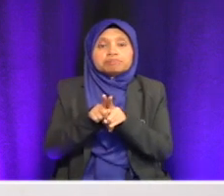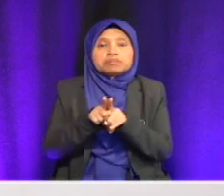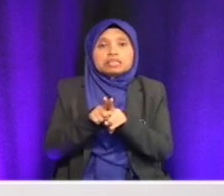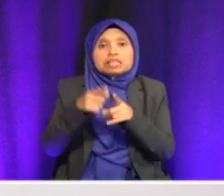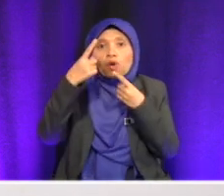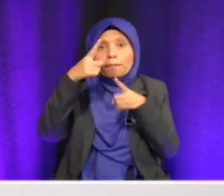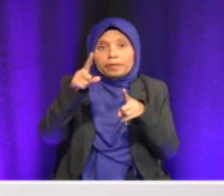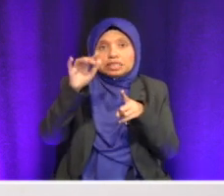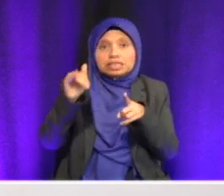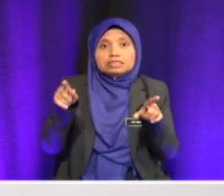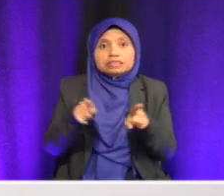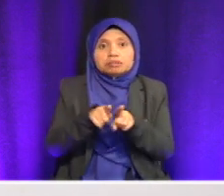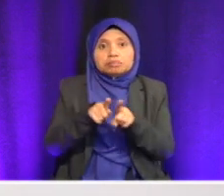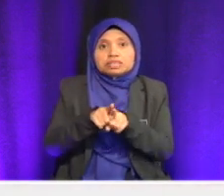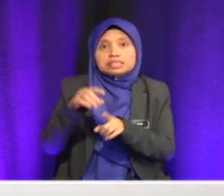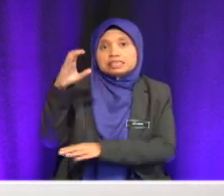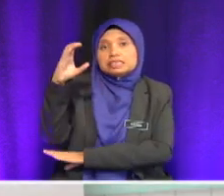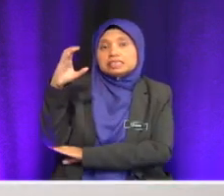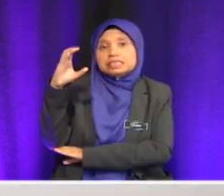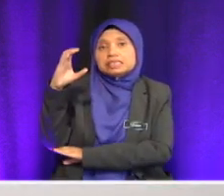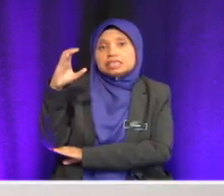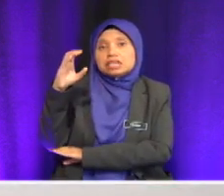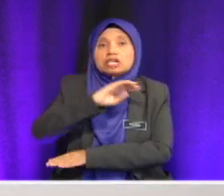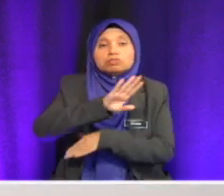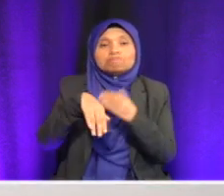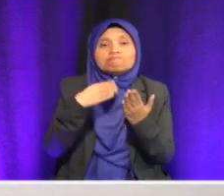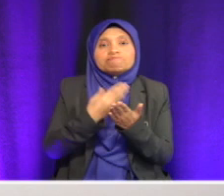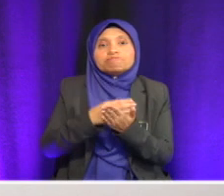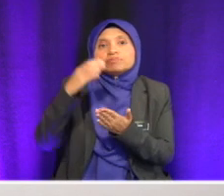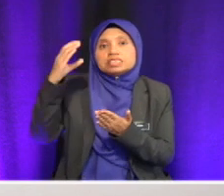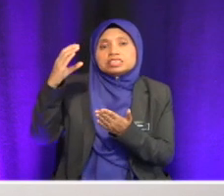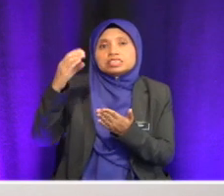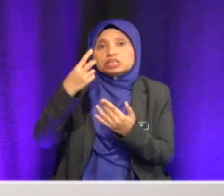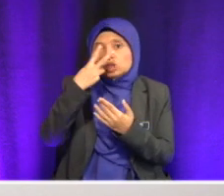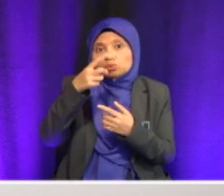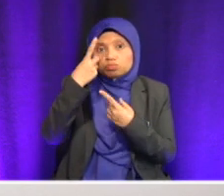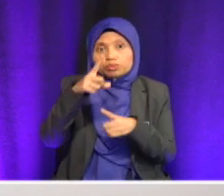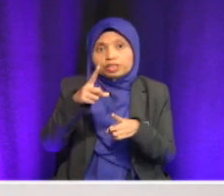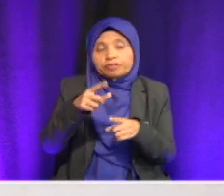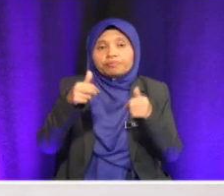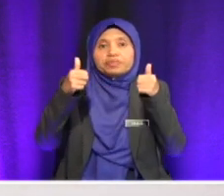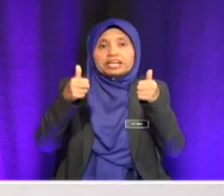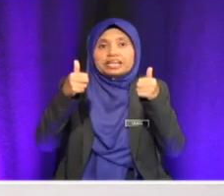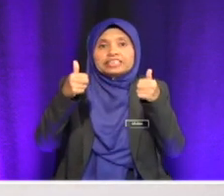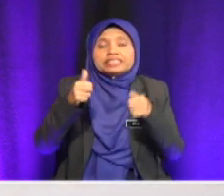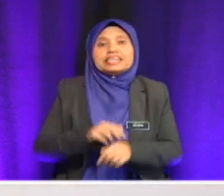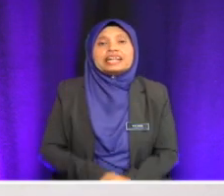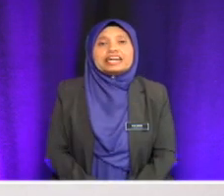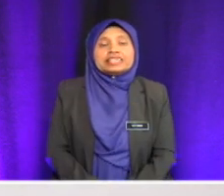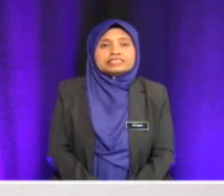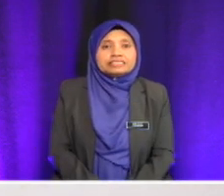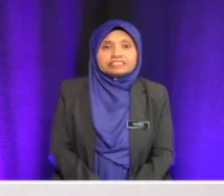C. C. I saw answer 3C, C. and then 4C. So let's double check your answer. Well done, everyone. Good job.